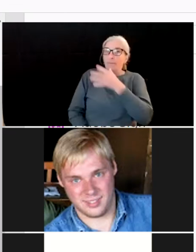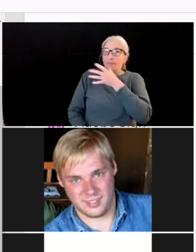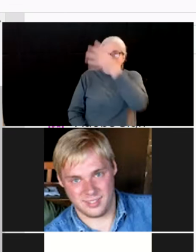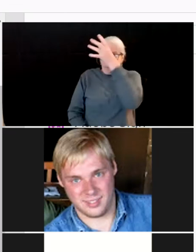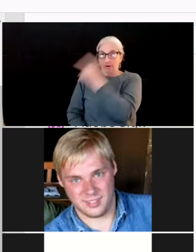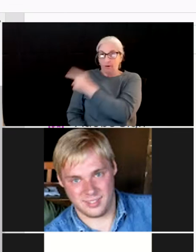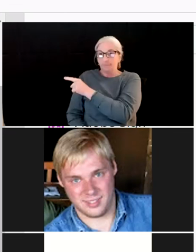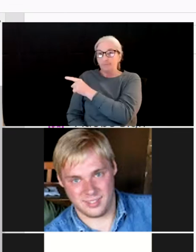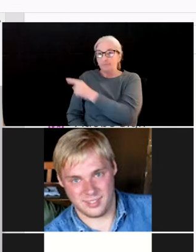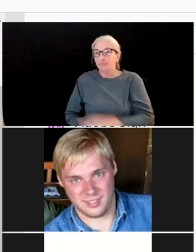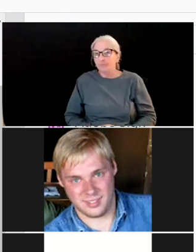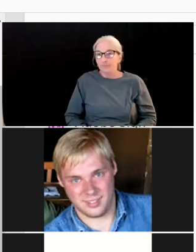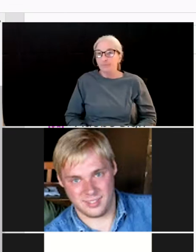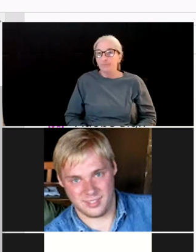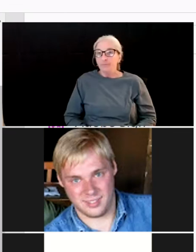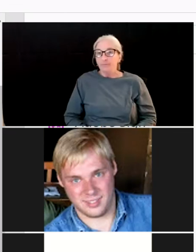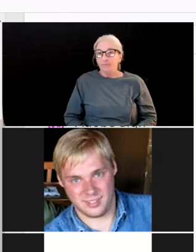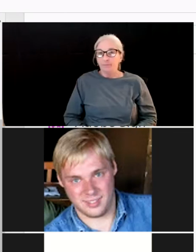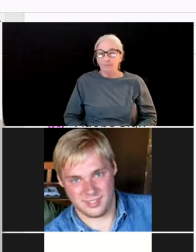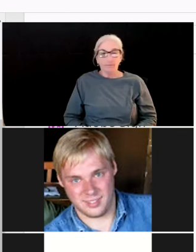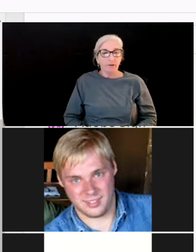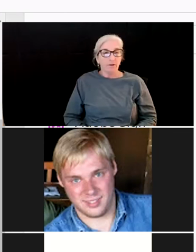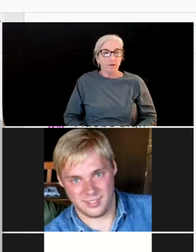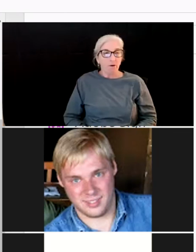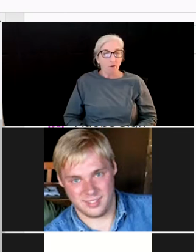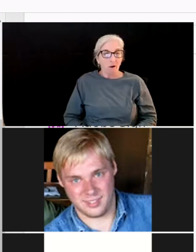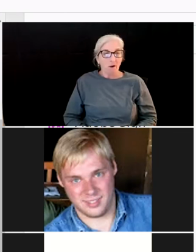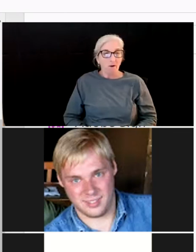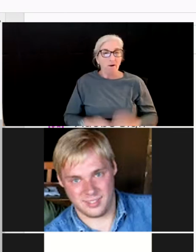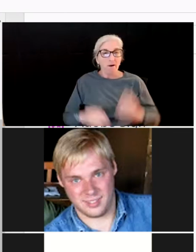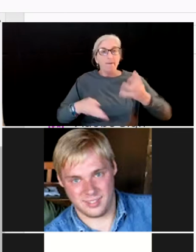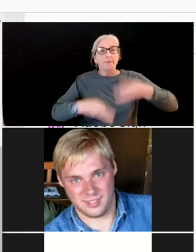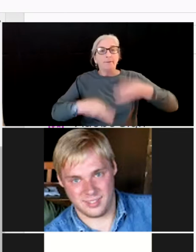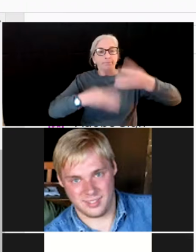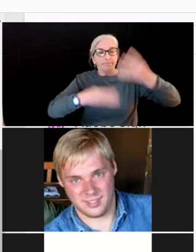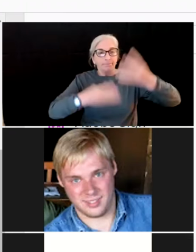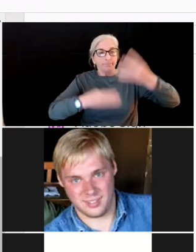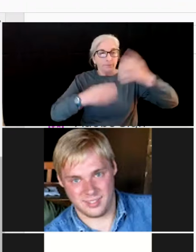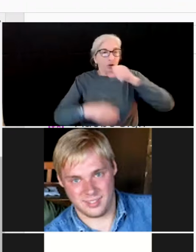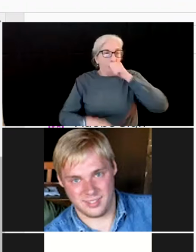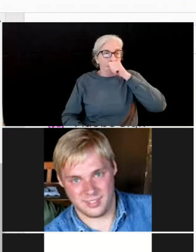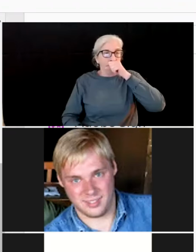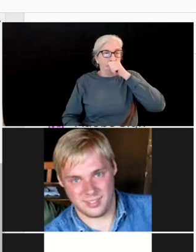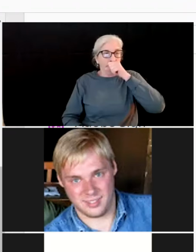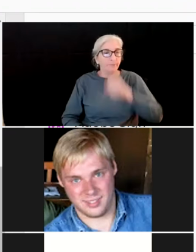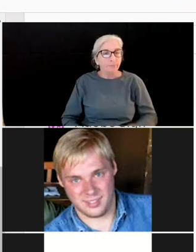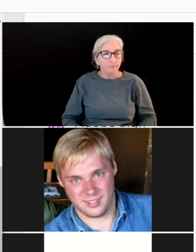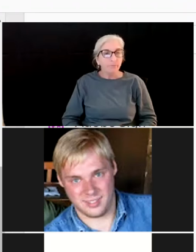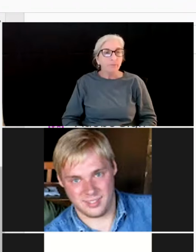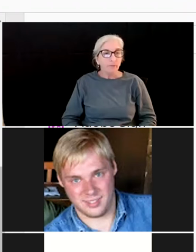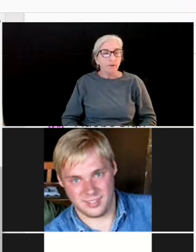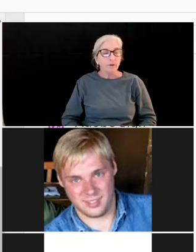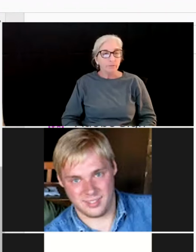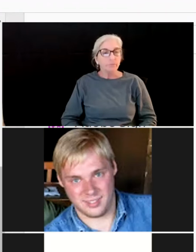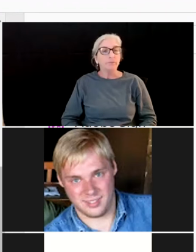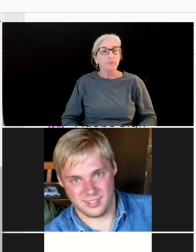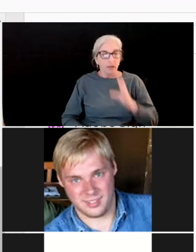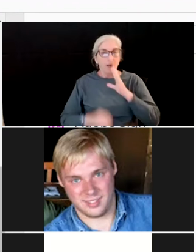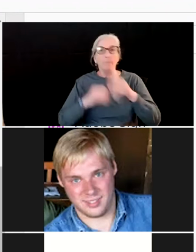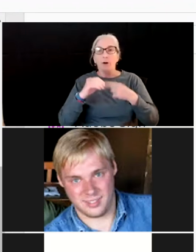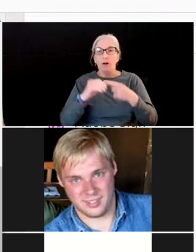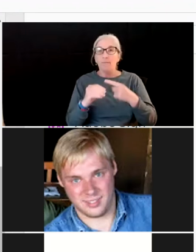Wanted to talk a little bit about, let me just scroll down to the bottom here, the impact of employment on Social Security